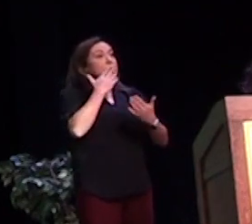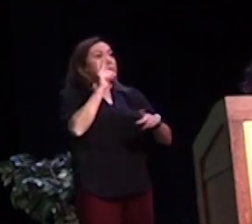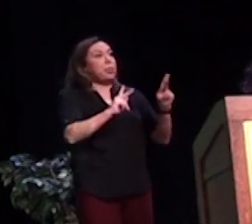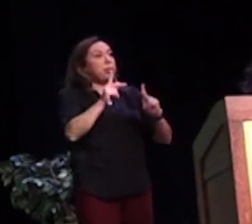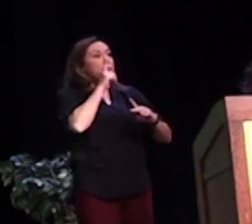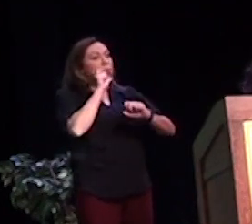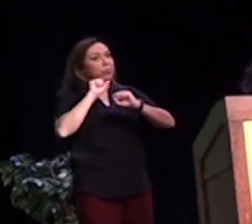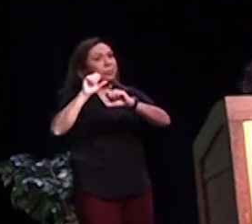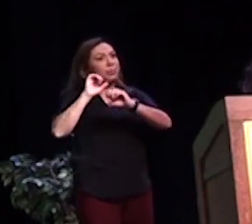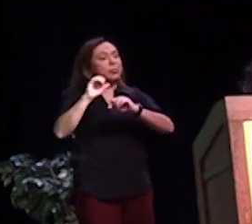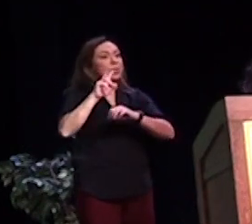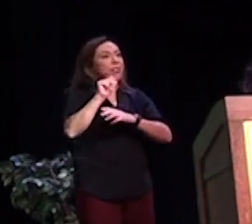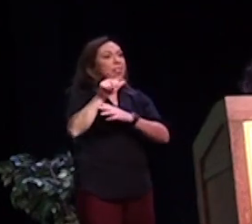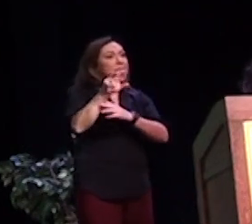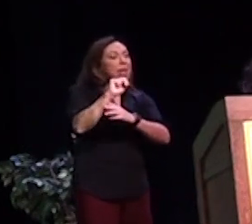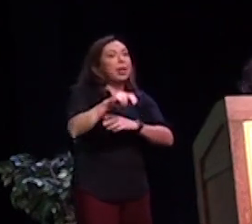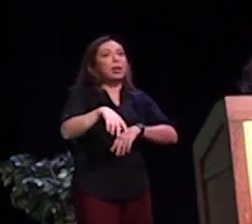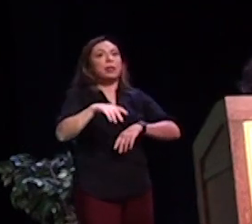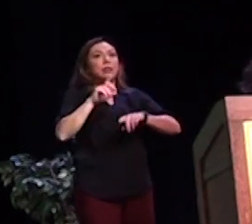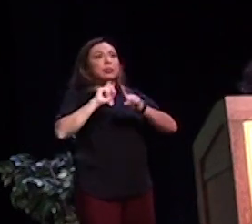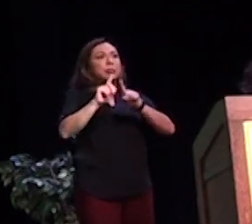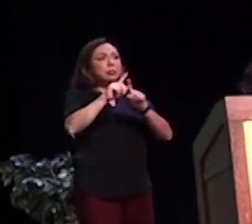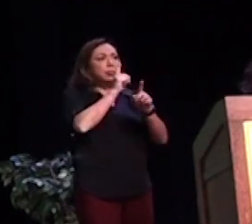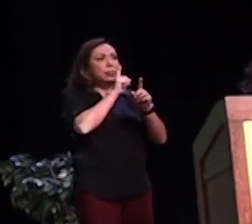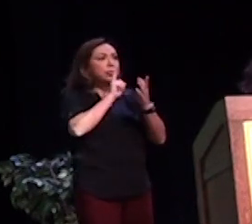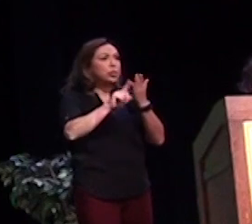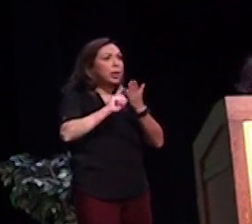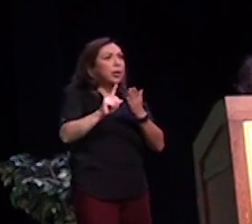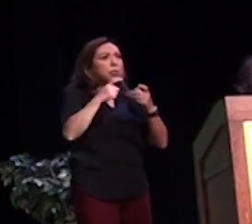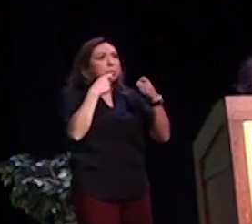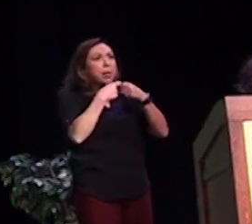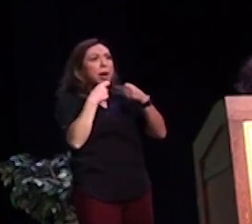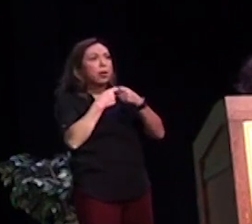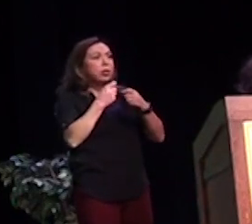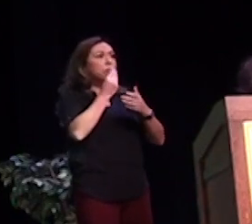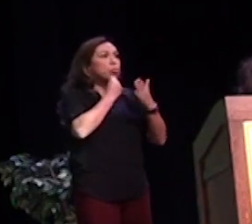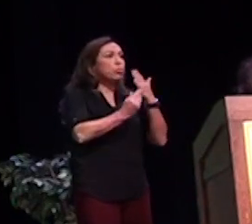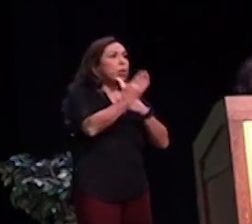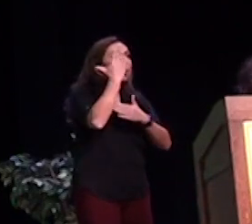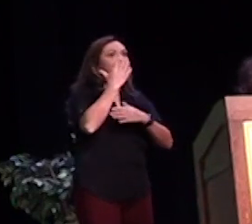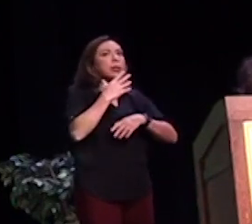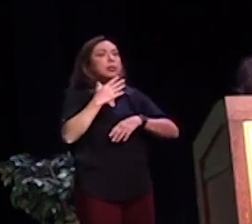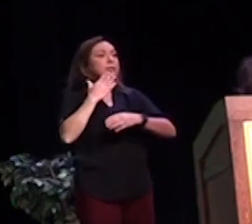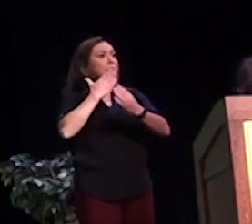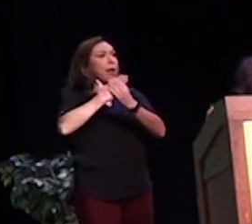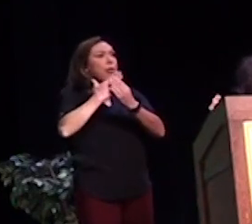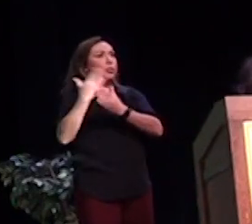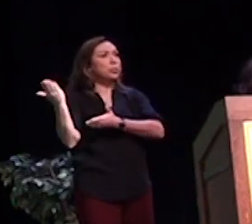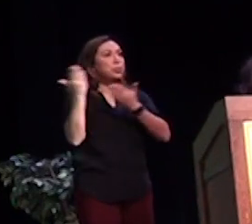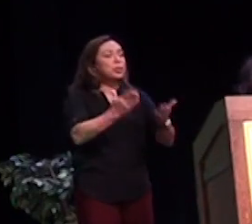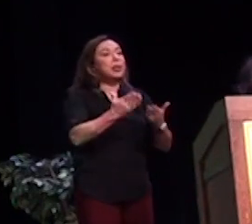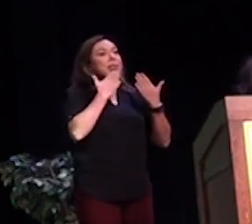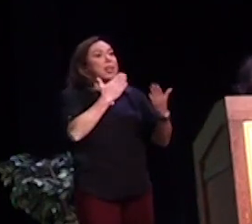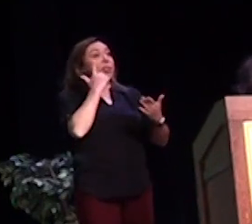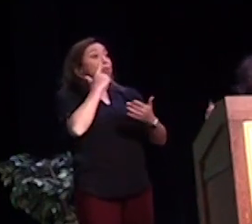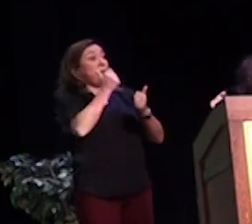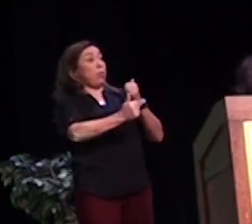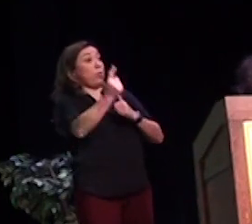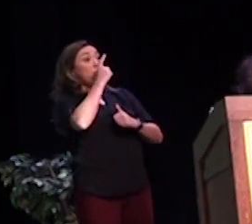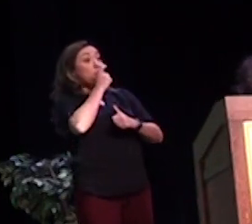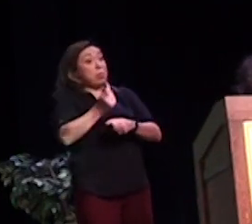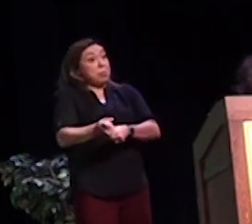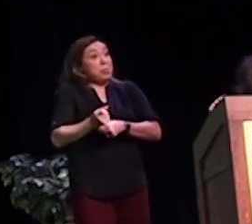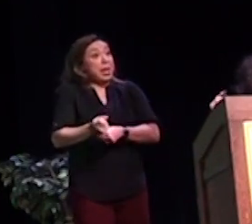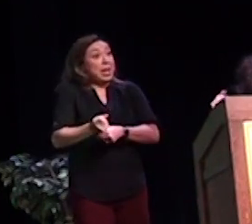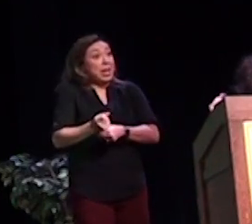vans, who folded programs, who checked translation equipment batteries, who picked up breakfast tacos. Thank you to everyone who made breakfast tacos. They were